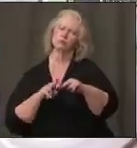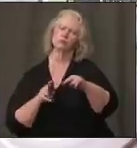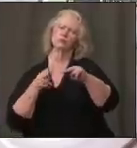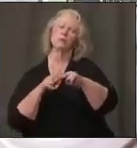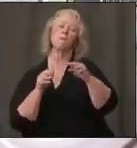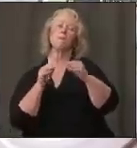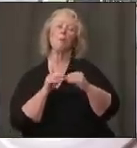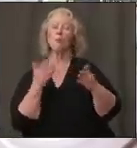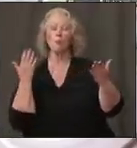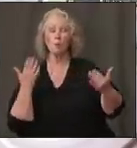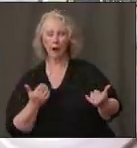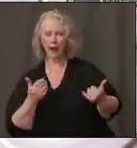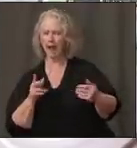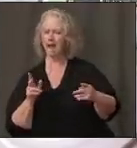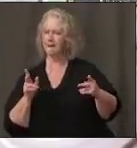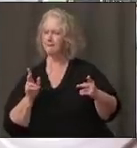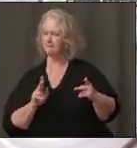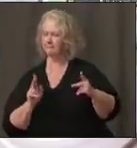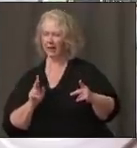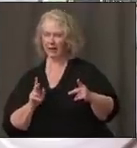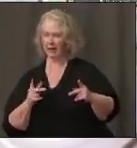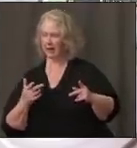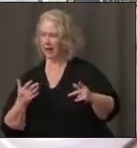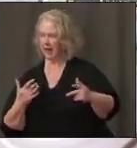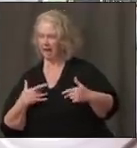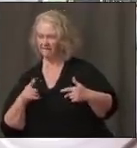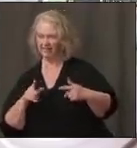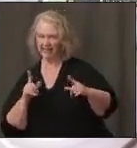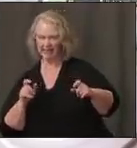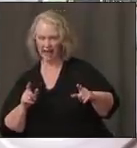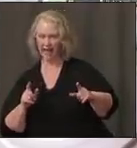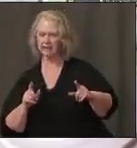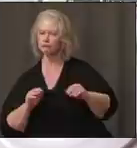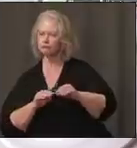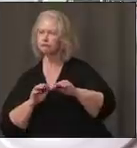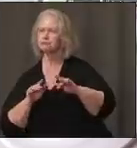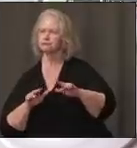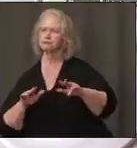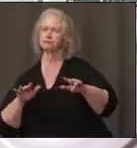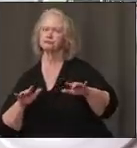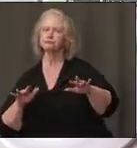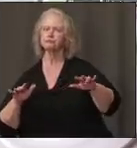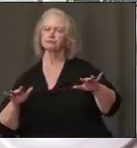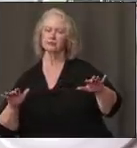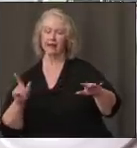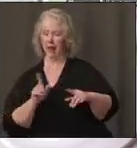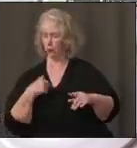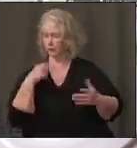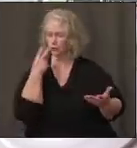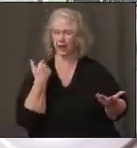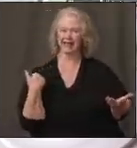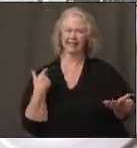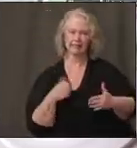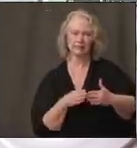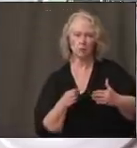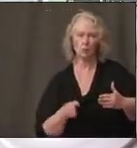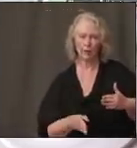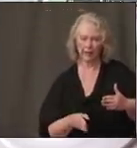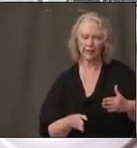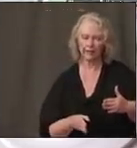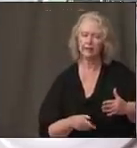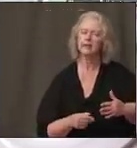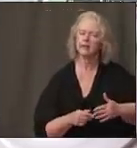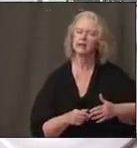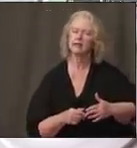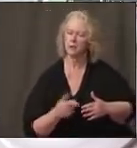have more antigen-based tests get into the market, like the Sophia 2, where you saw the authorization over the weekend of that antigen-based test. We're going to